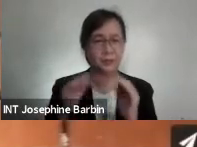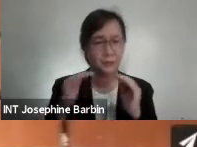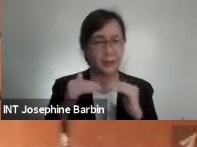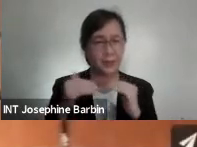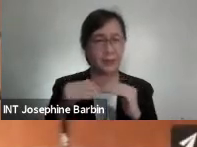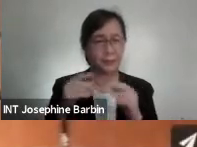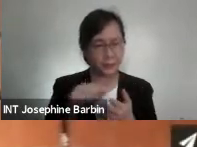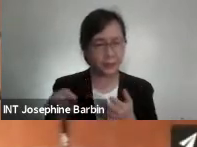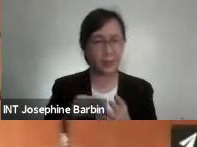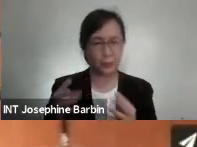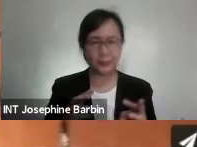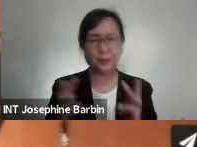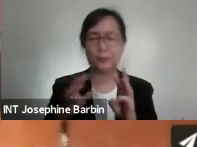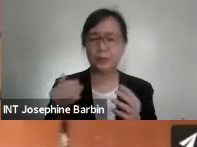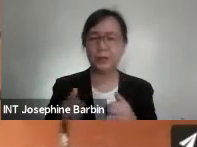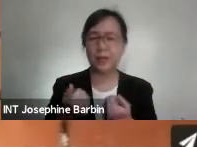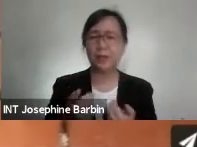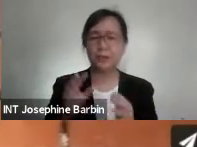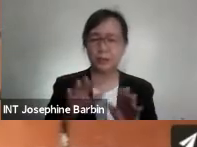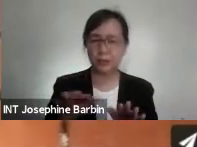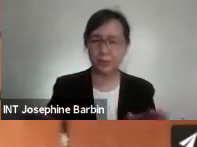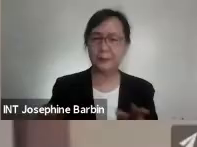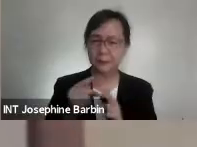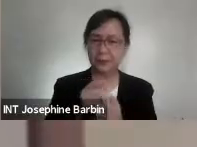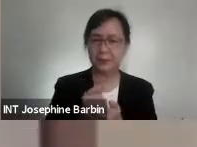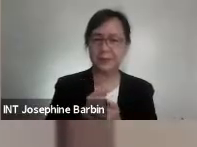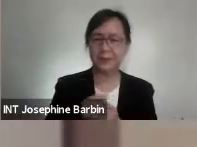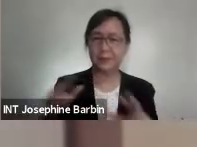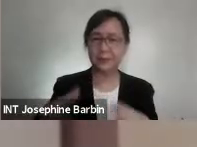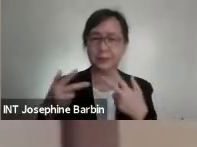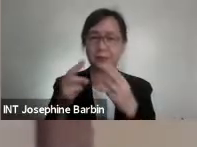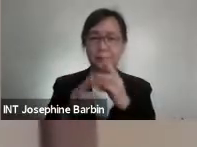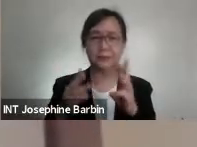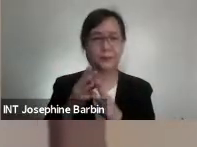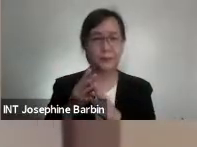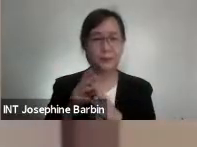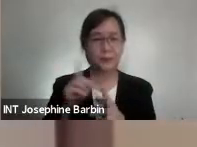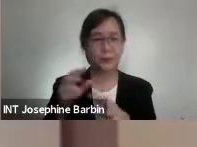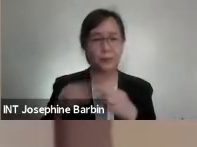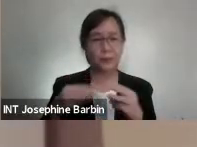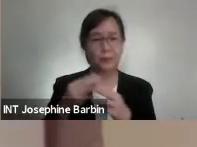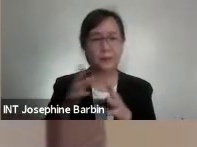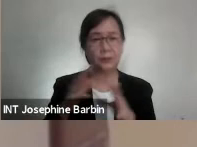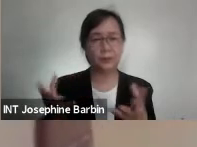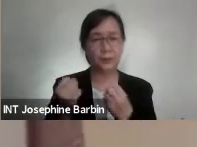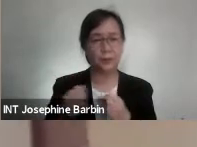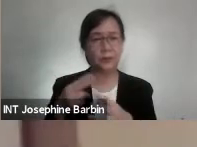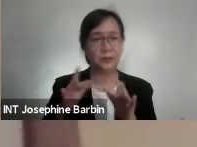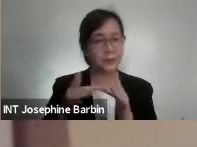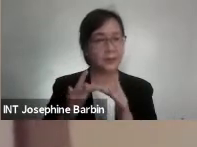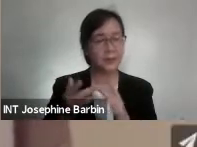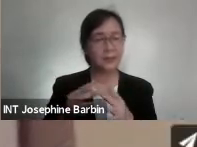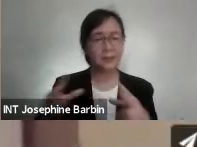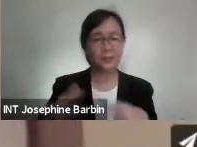by which children should be treated in the digital world. Watoto mali popote duniani wanatumia mitandao kwa ajili ya kupata